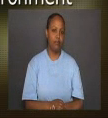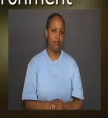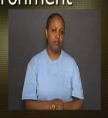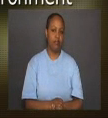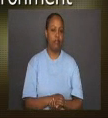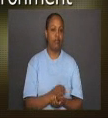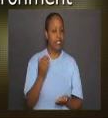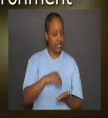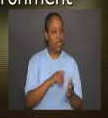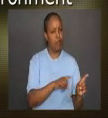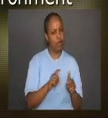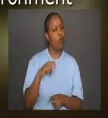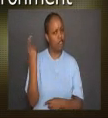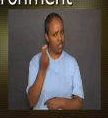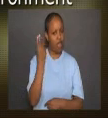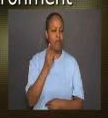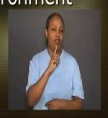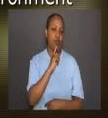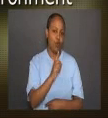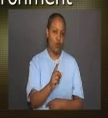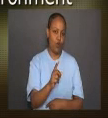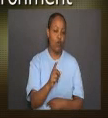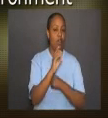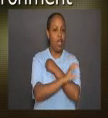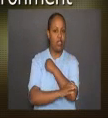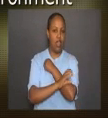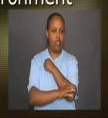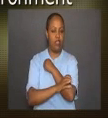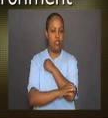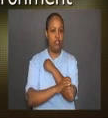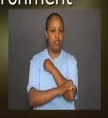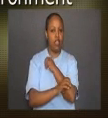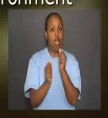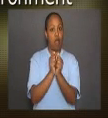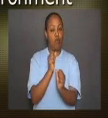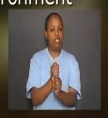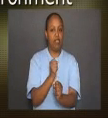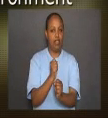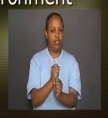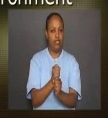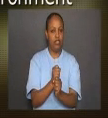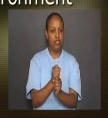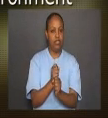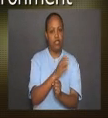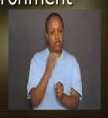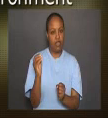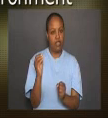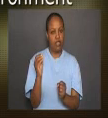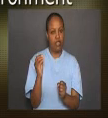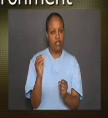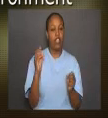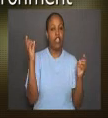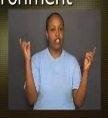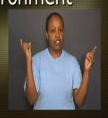It is also important for the countries to work together to preserve the